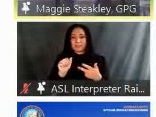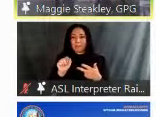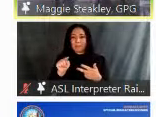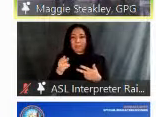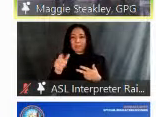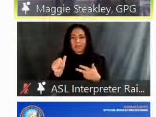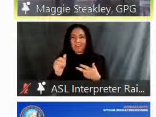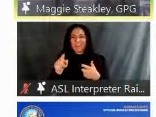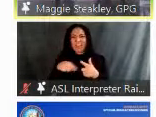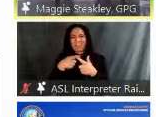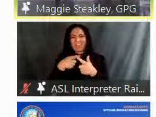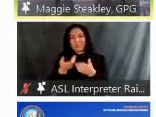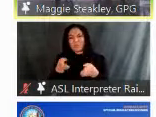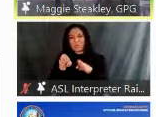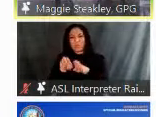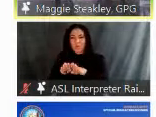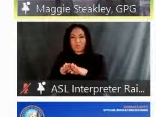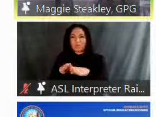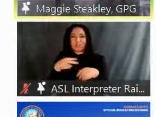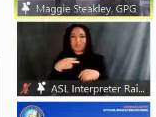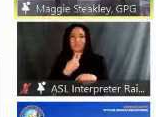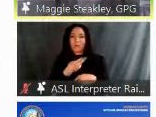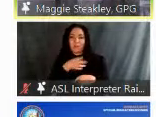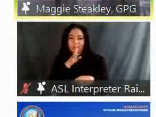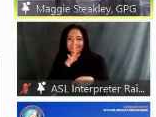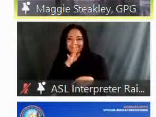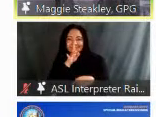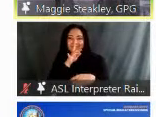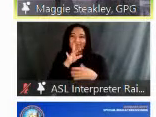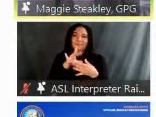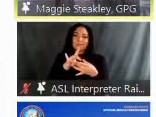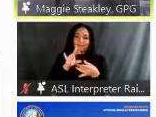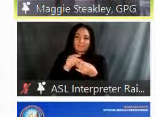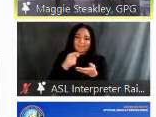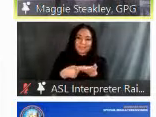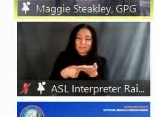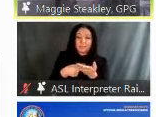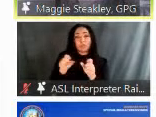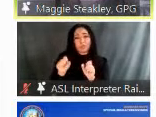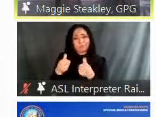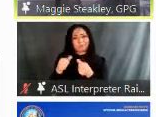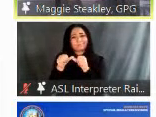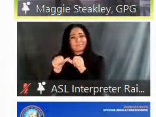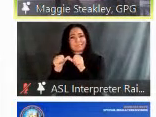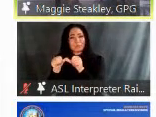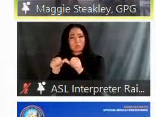workgroup comment on this topic, but we invite you to continue to participate in discourse.